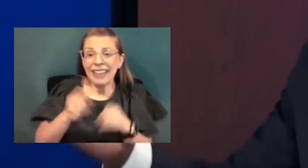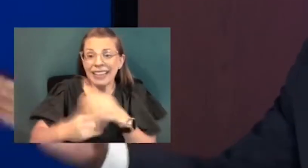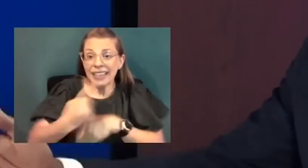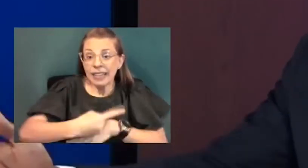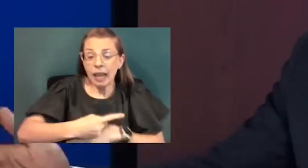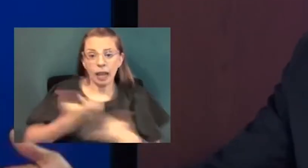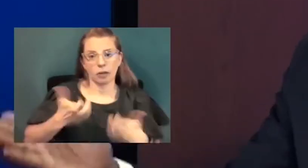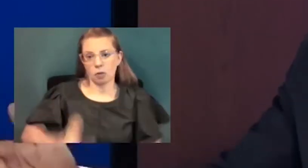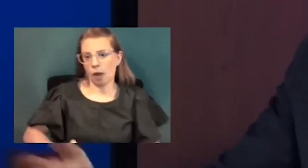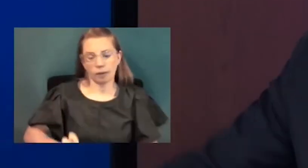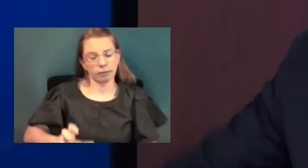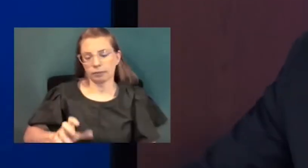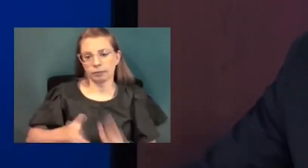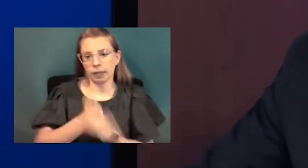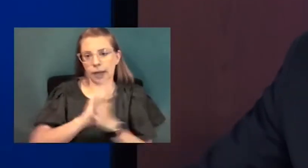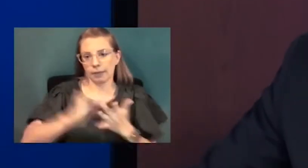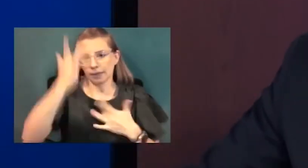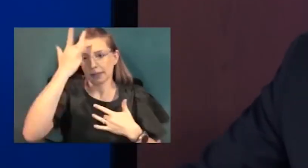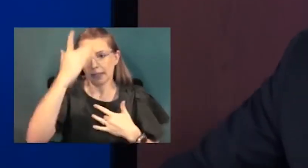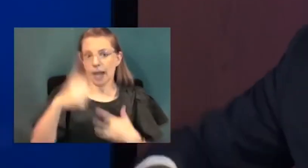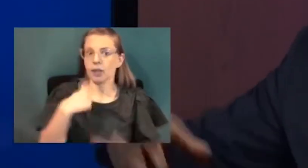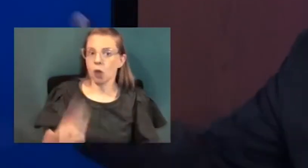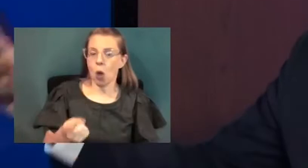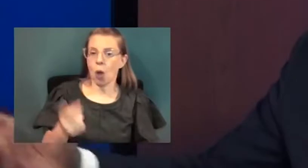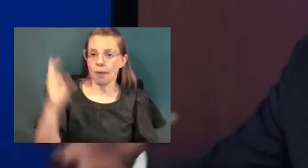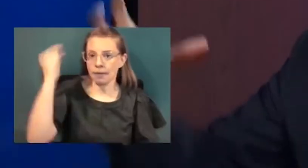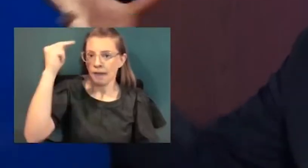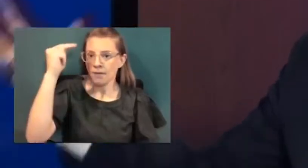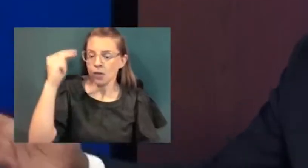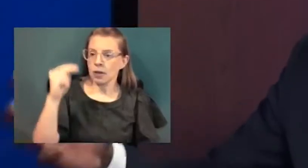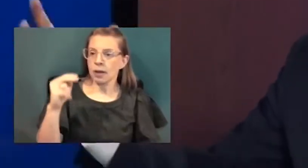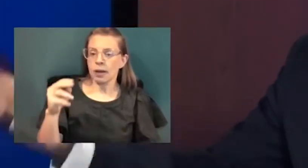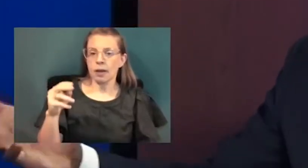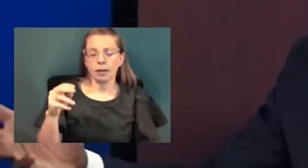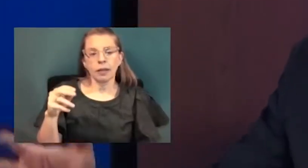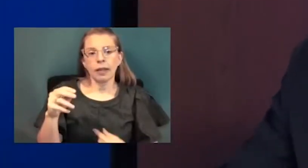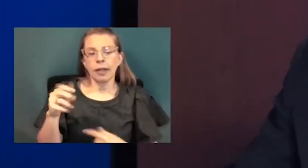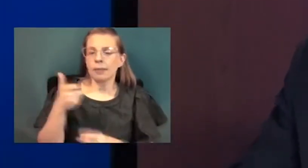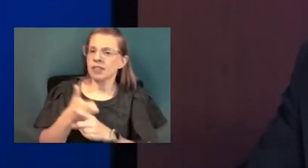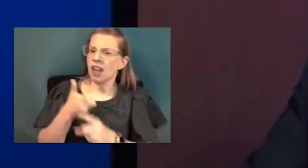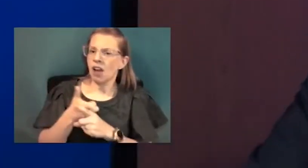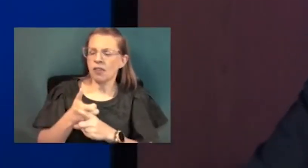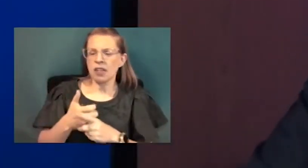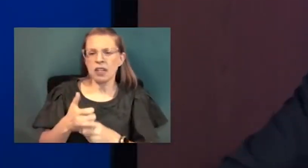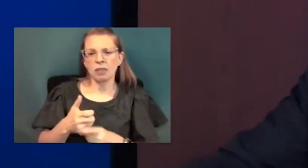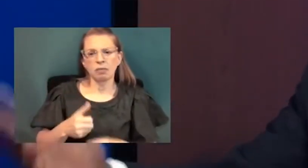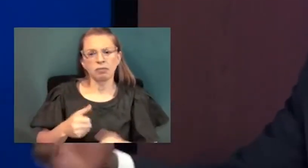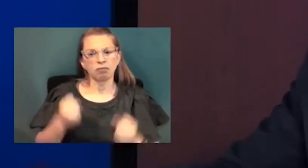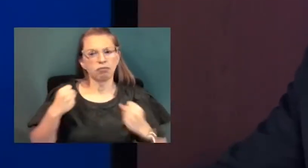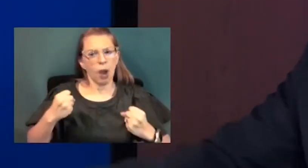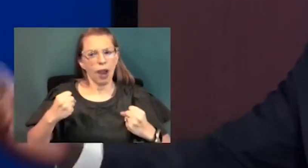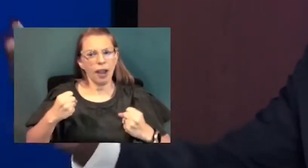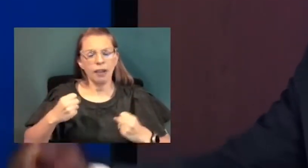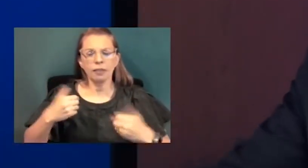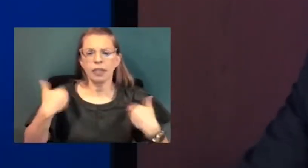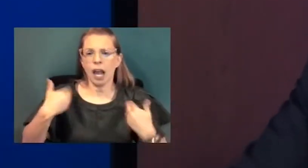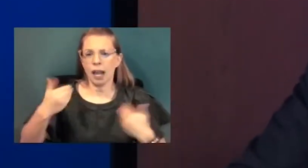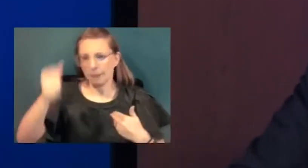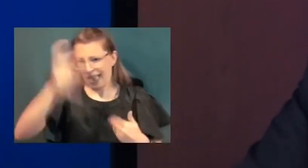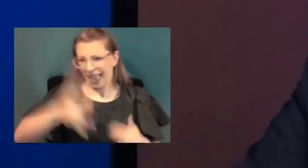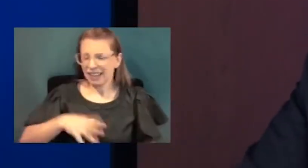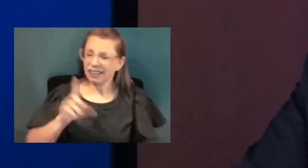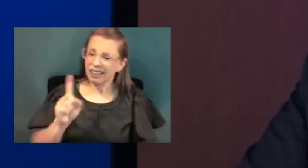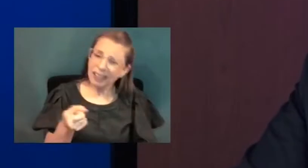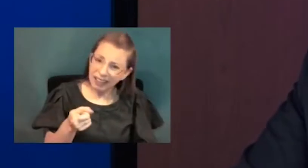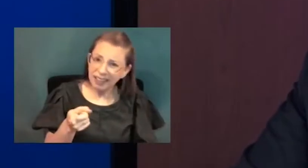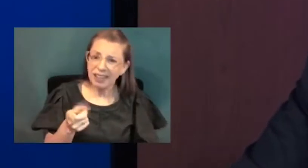my Marine Corps nephew, brave young man. He's got that young man's kind of energy. Yep. But I said, but do you want to be down and out even for a